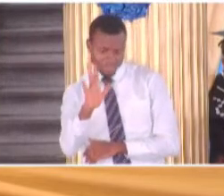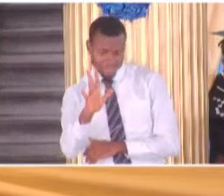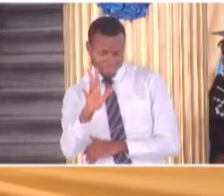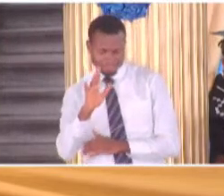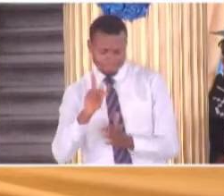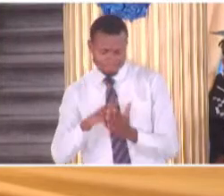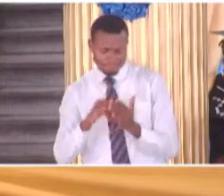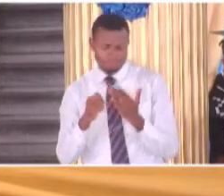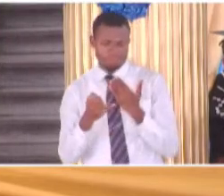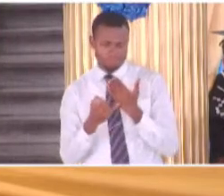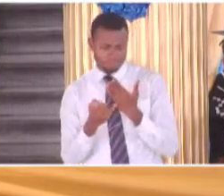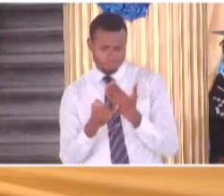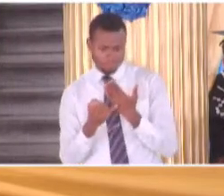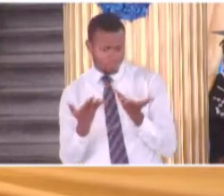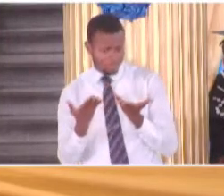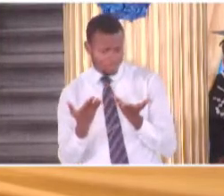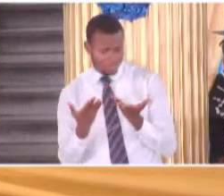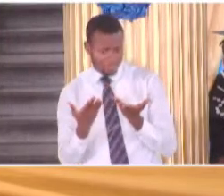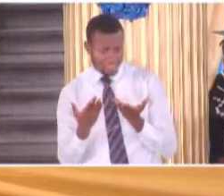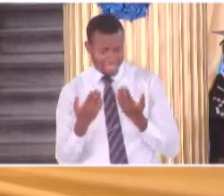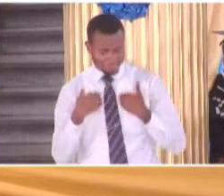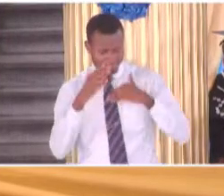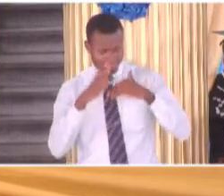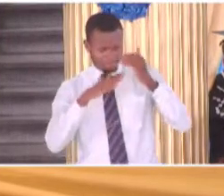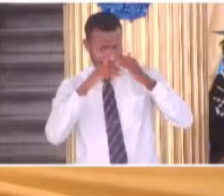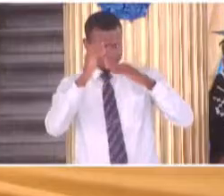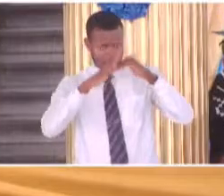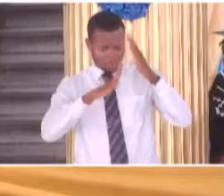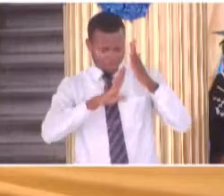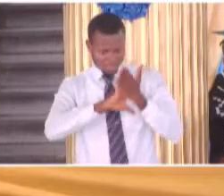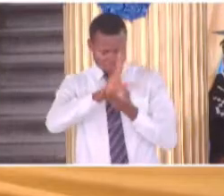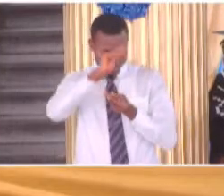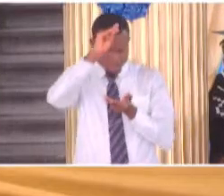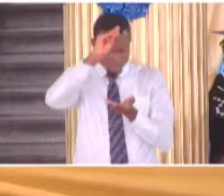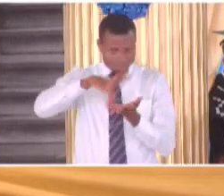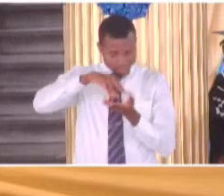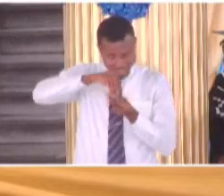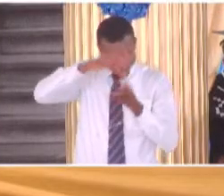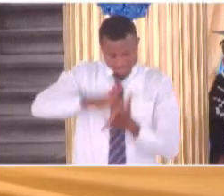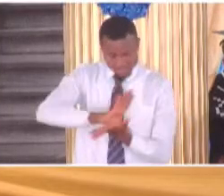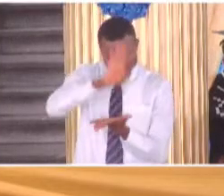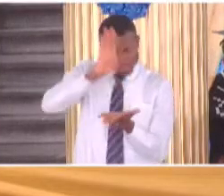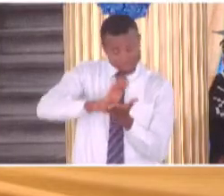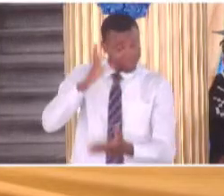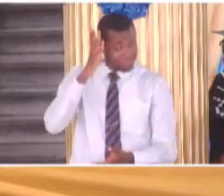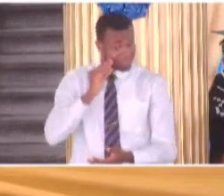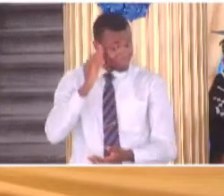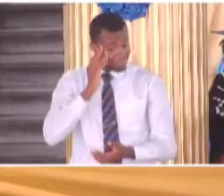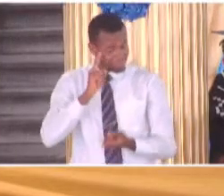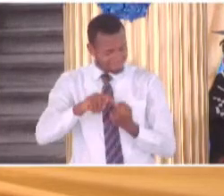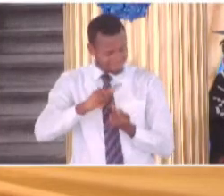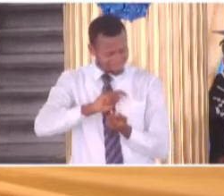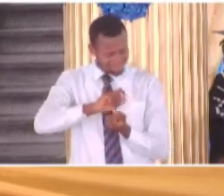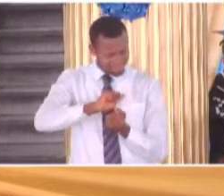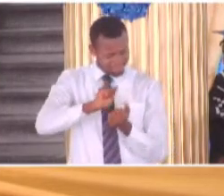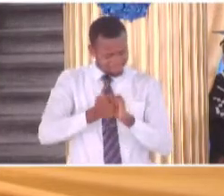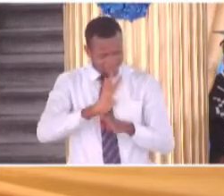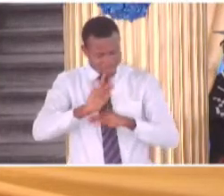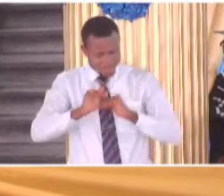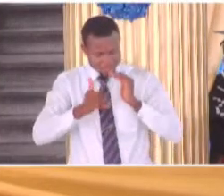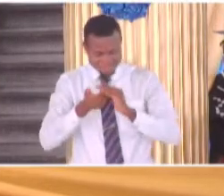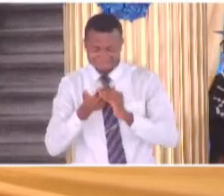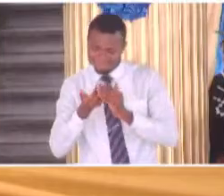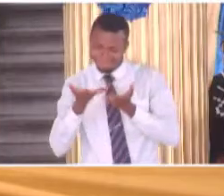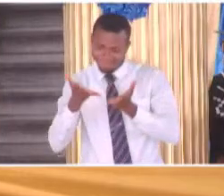project, including the construction of the Student Experience Center, is set to redefine our campus